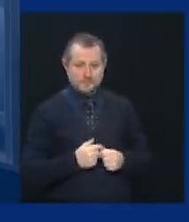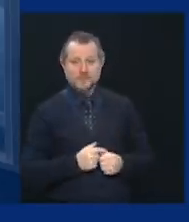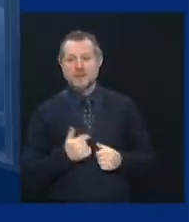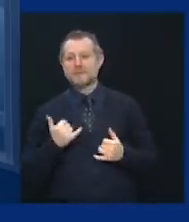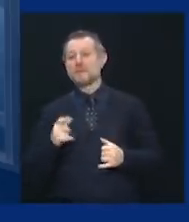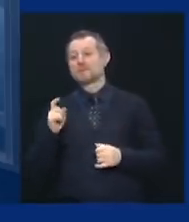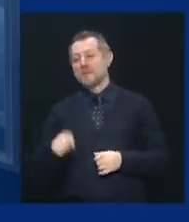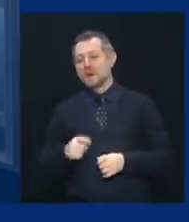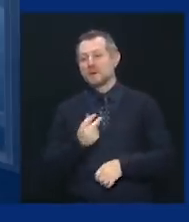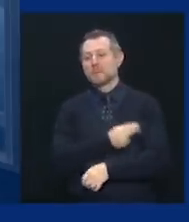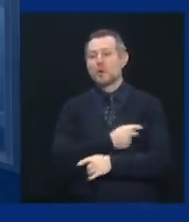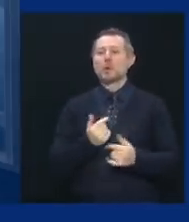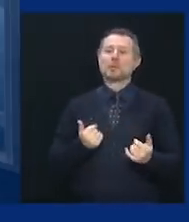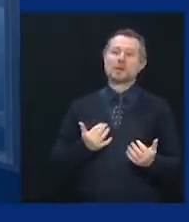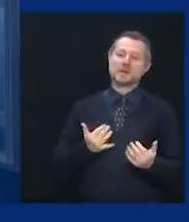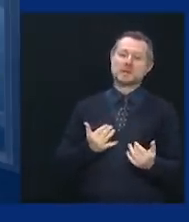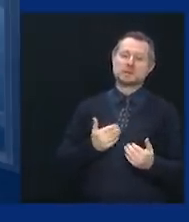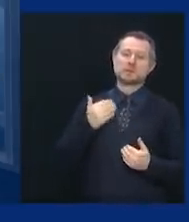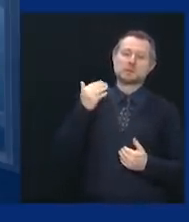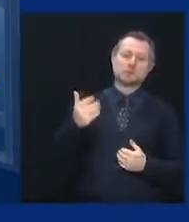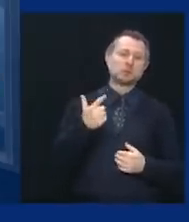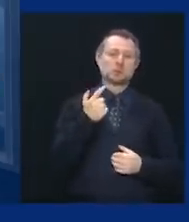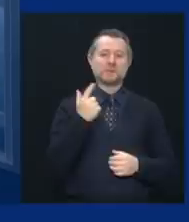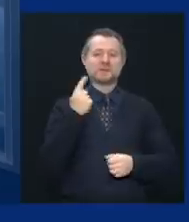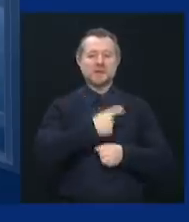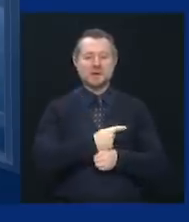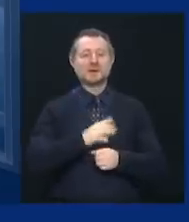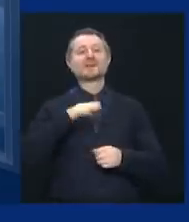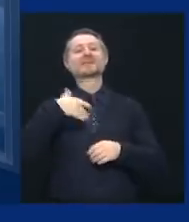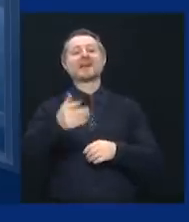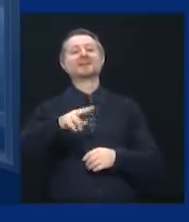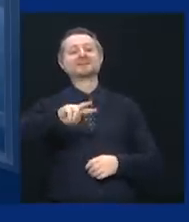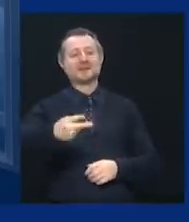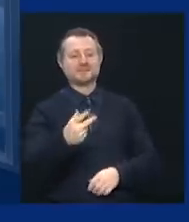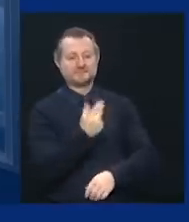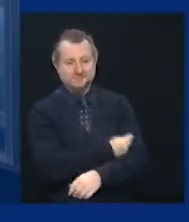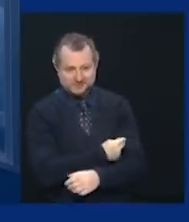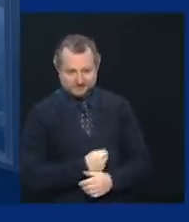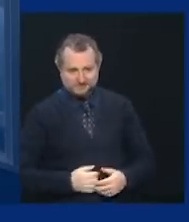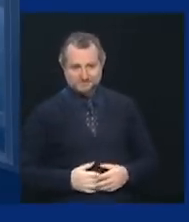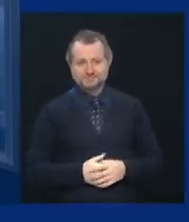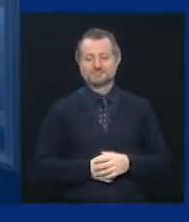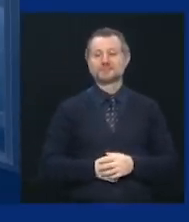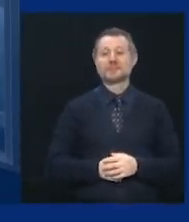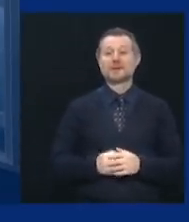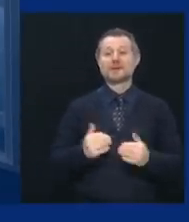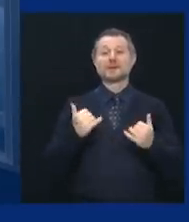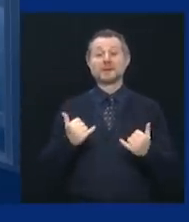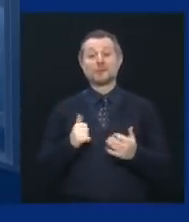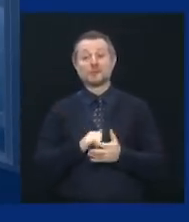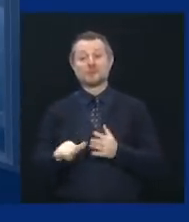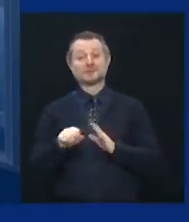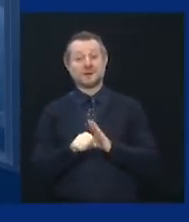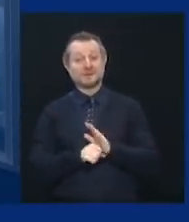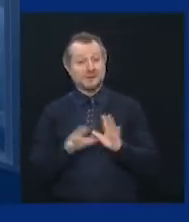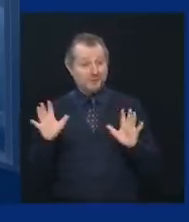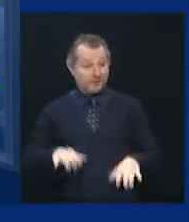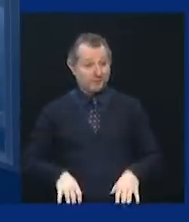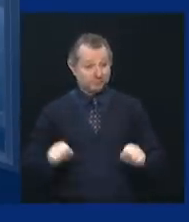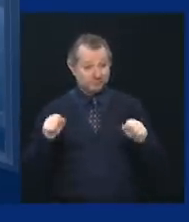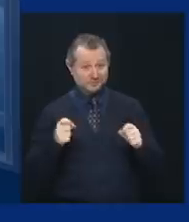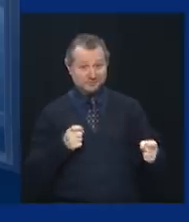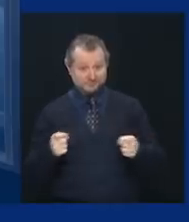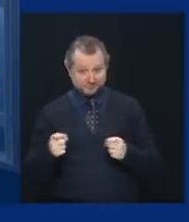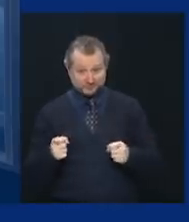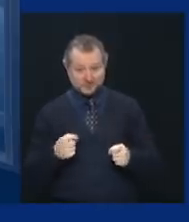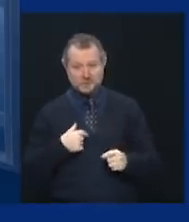the first dose, then it's 21 days to get the second dose. We are going to supplement and